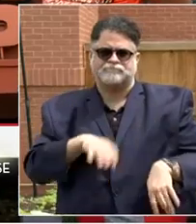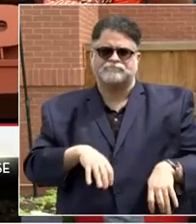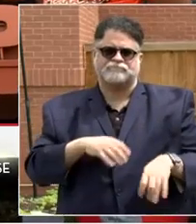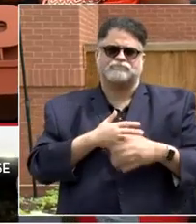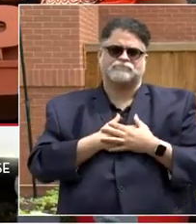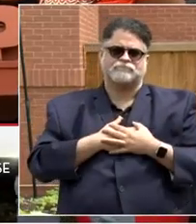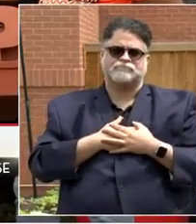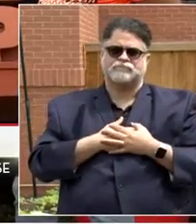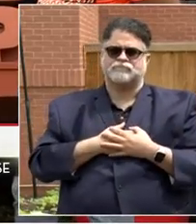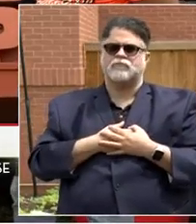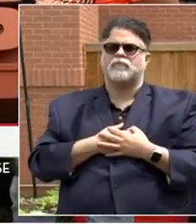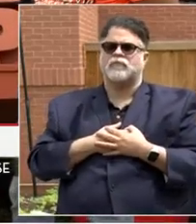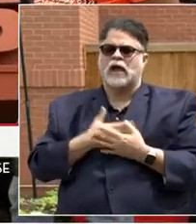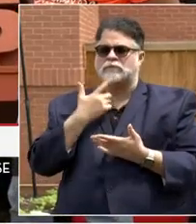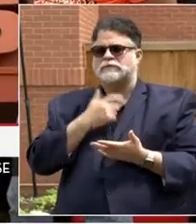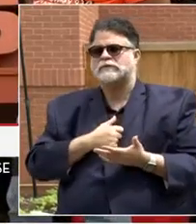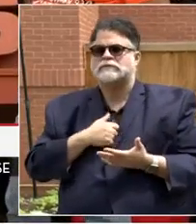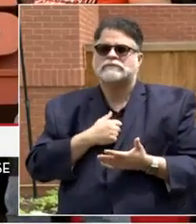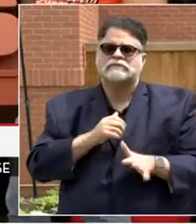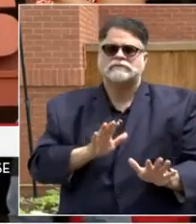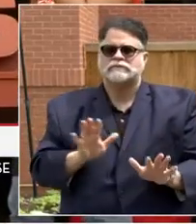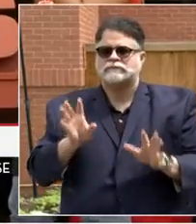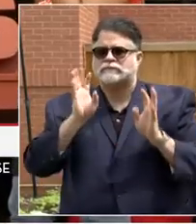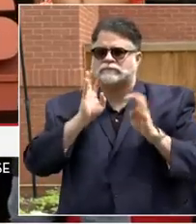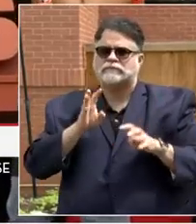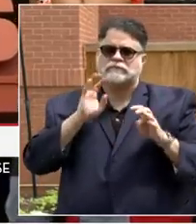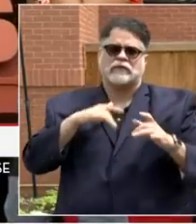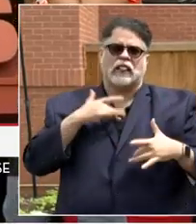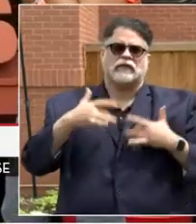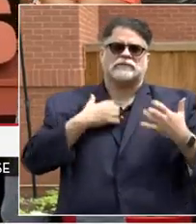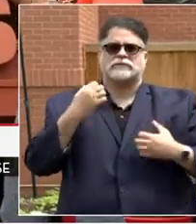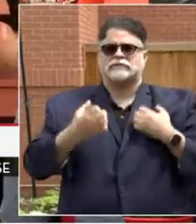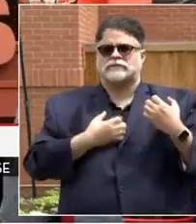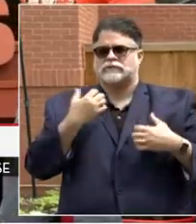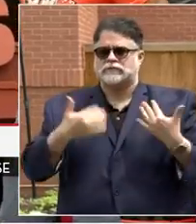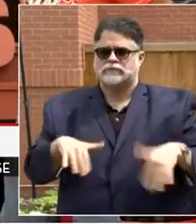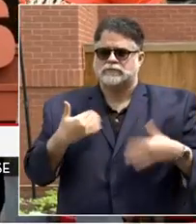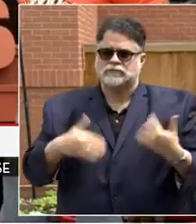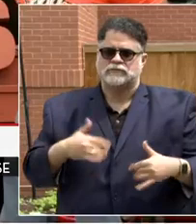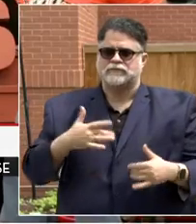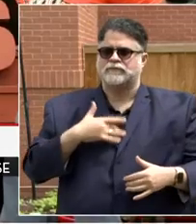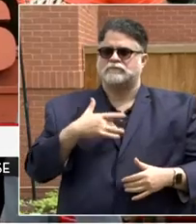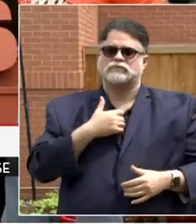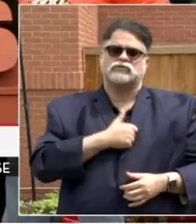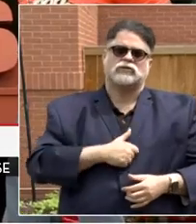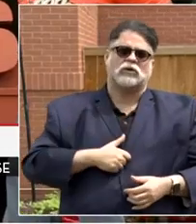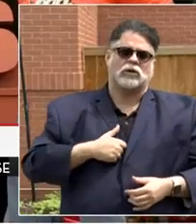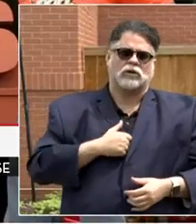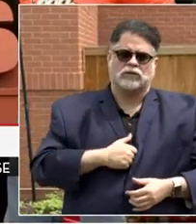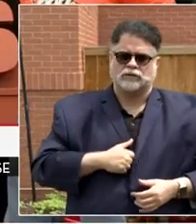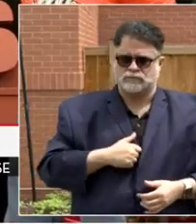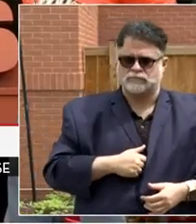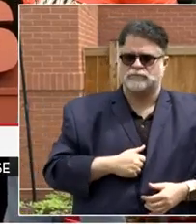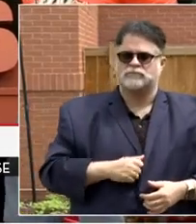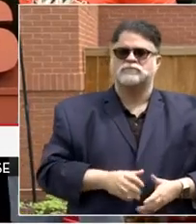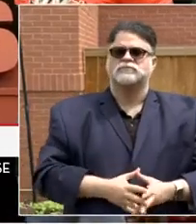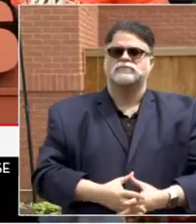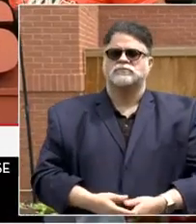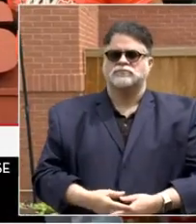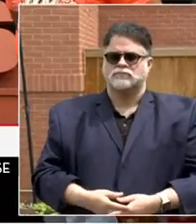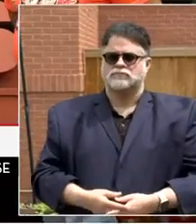I'm sorry, y'all. I'm so sorry, y'all. Today was not a good day for me. I'm sorry. But I would like to introduce the